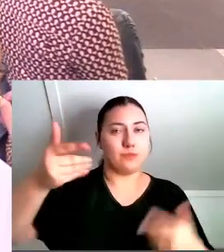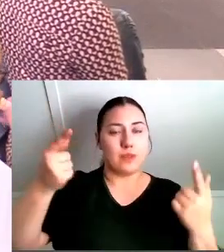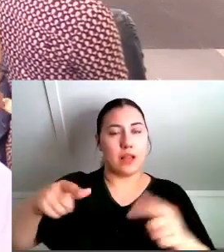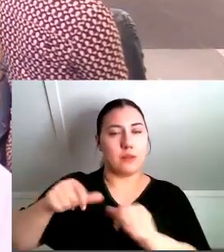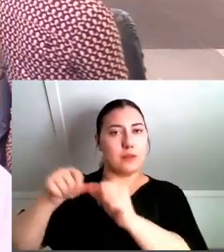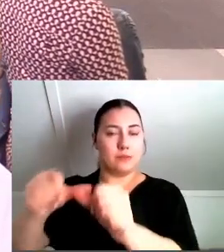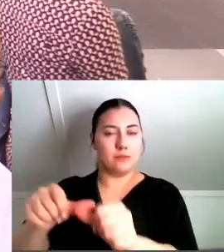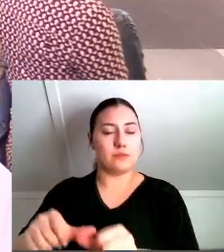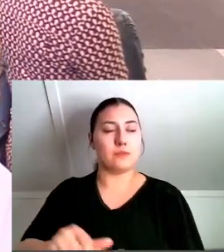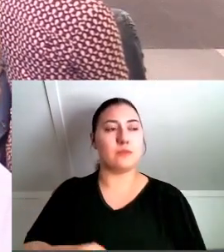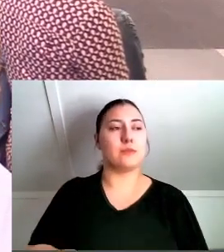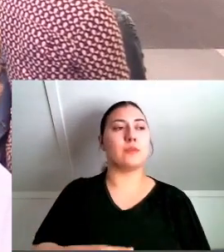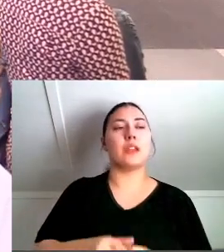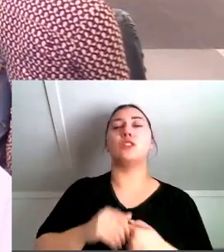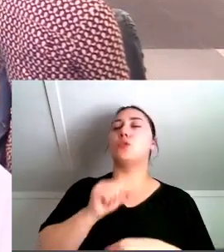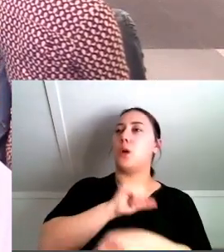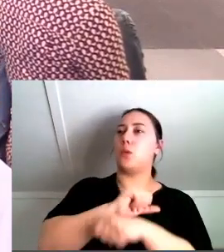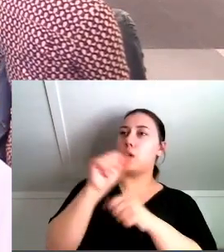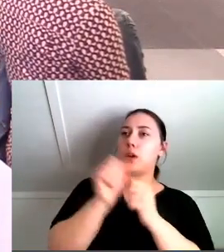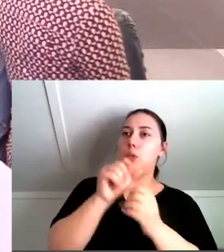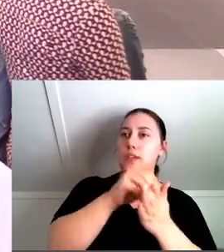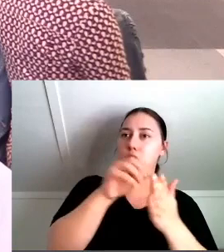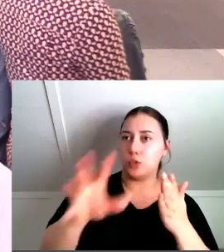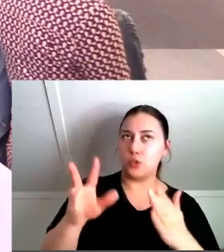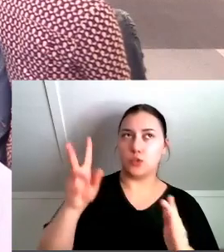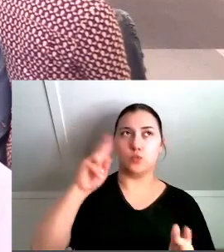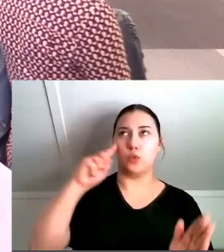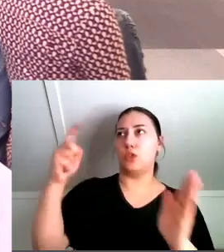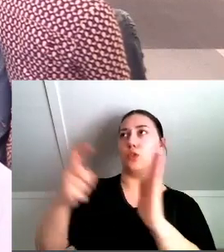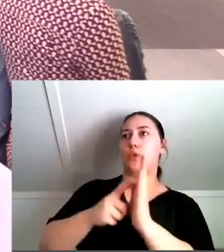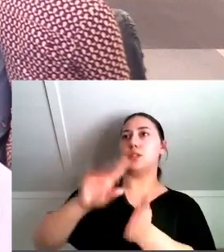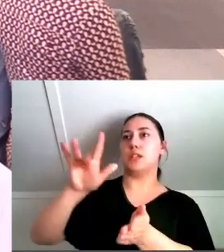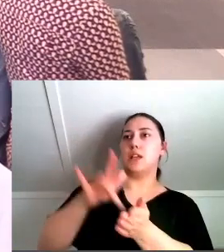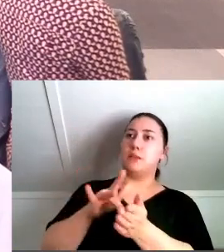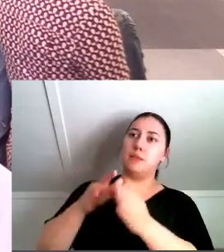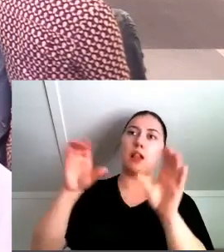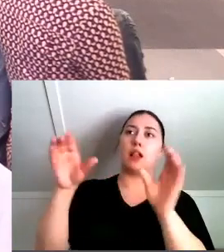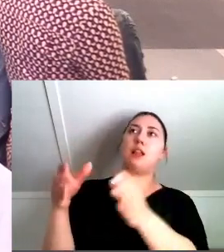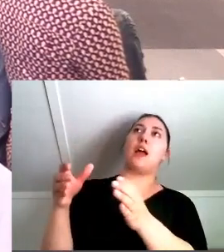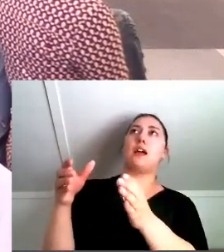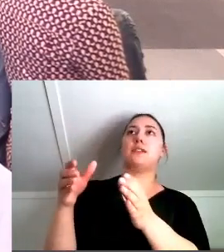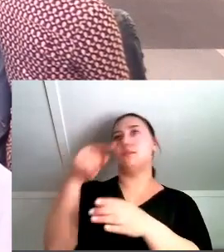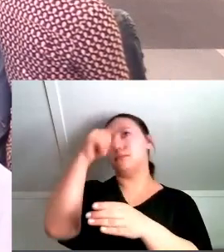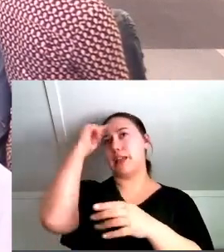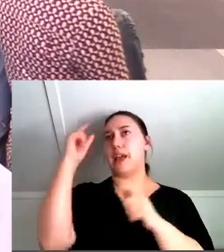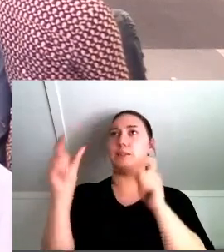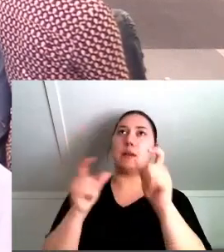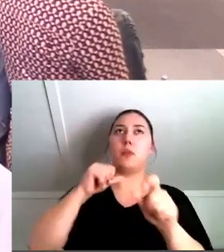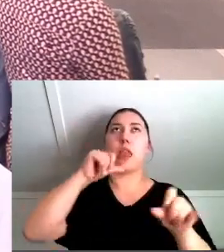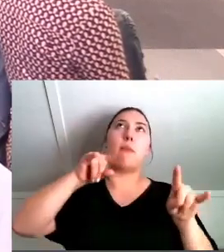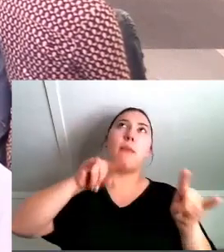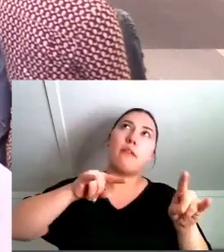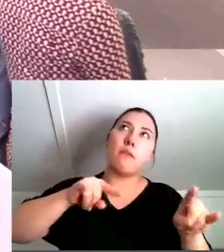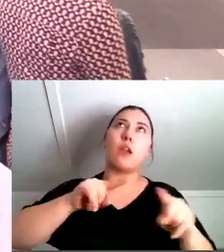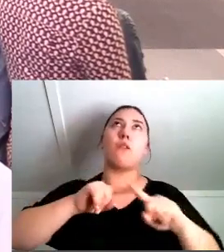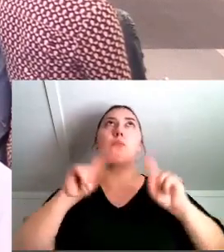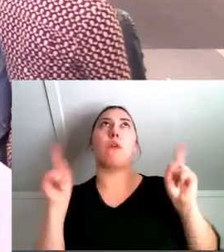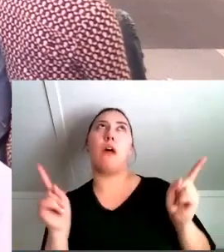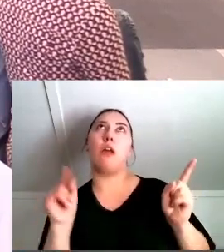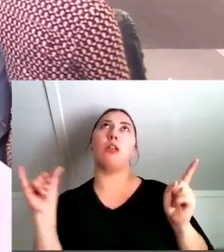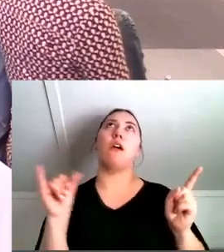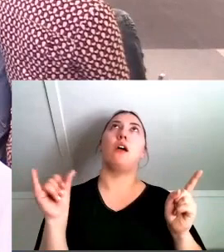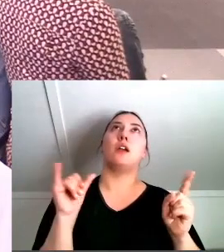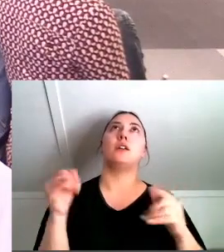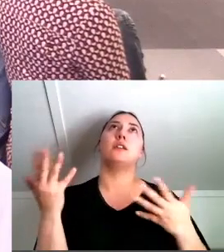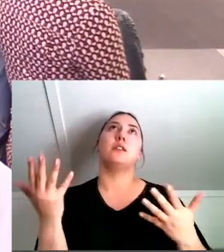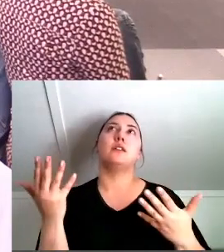see middle class Black people not making fun of, but like going like, they think, basically